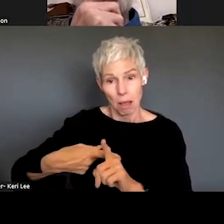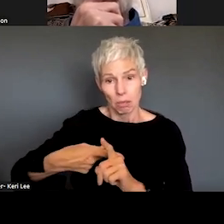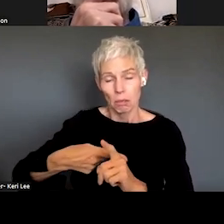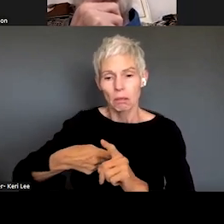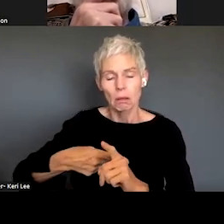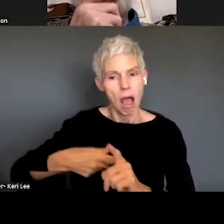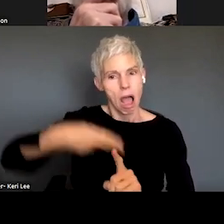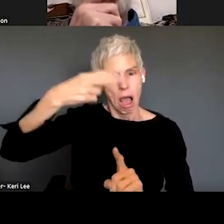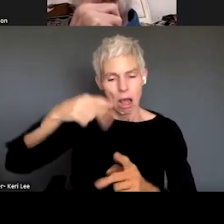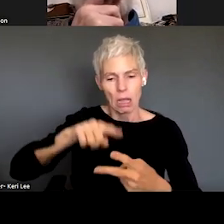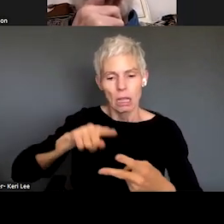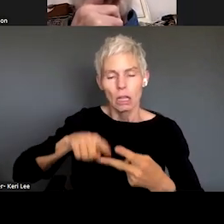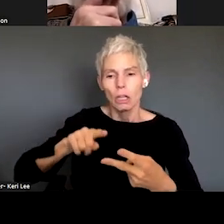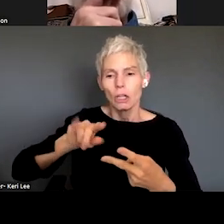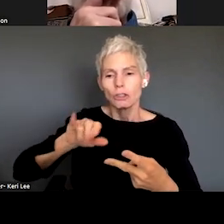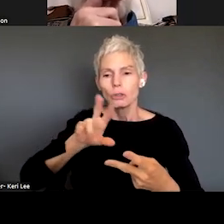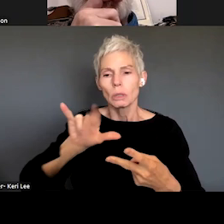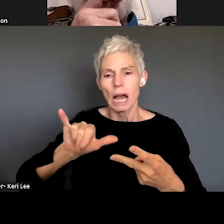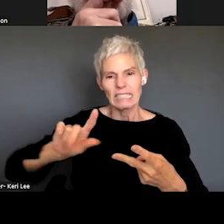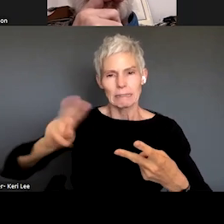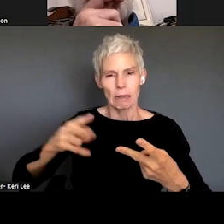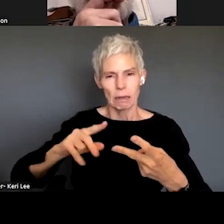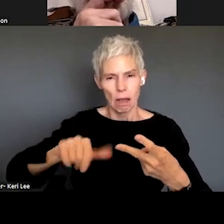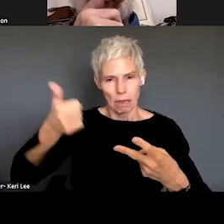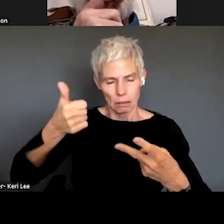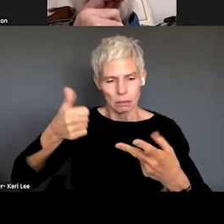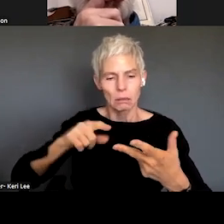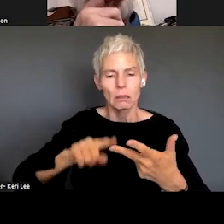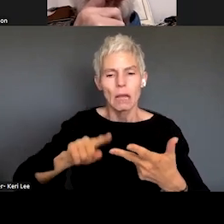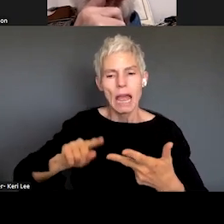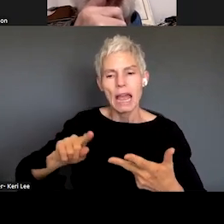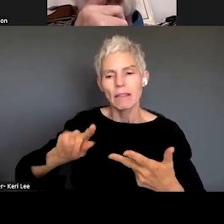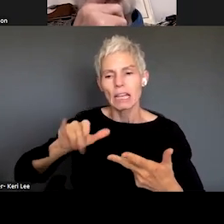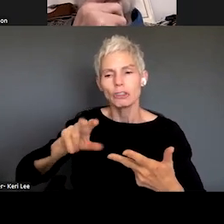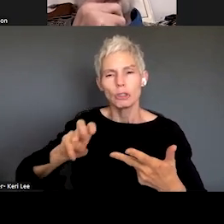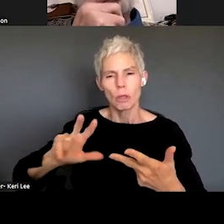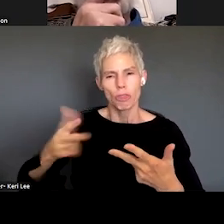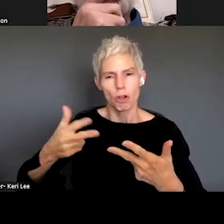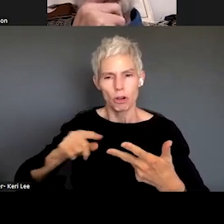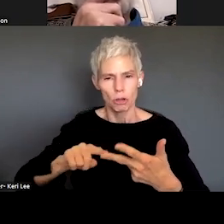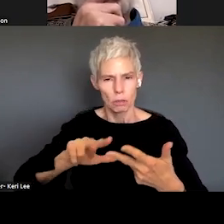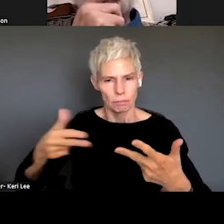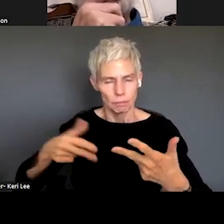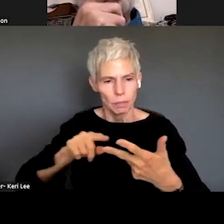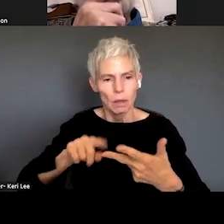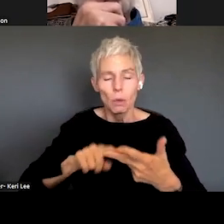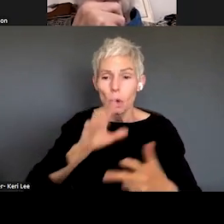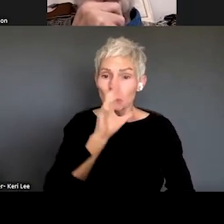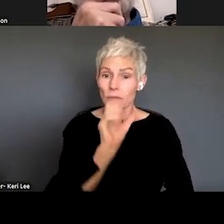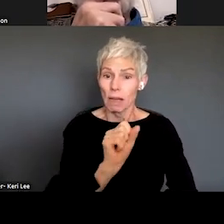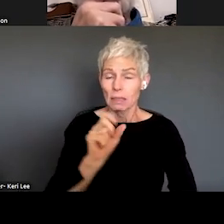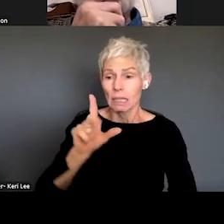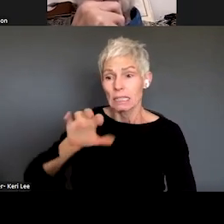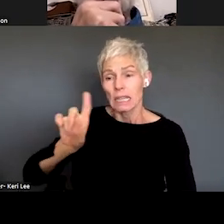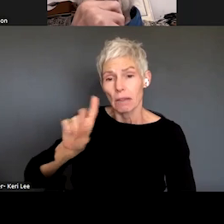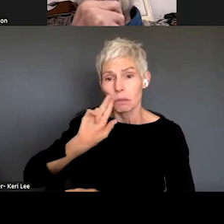June was number 3. And really, on the other thing that was fascinating to me is that David had mentioned that that